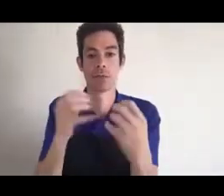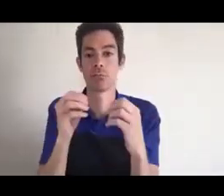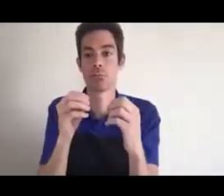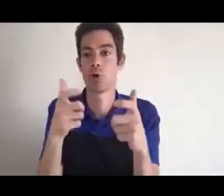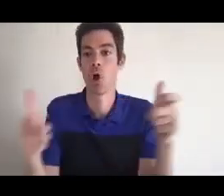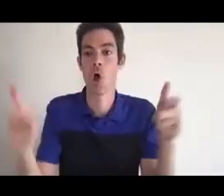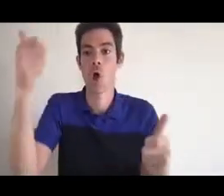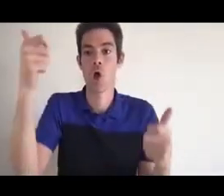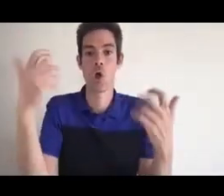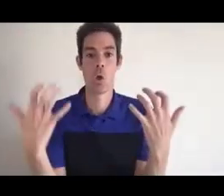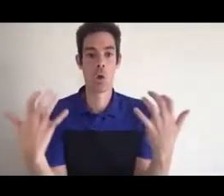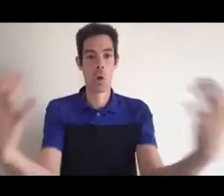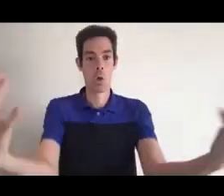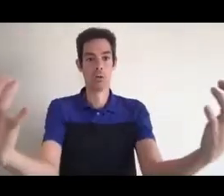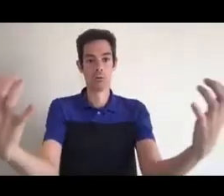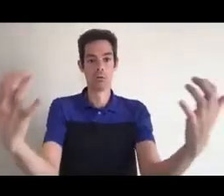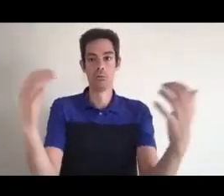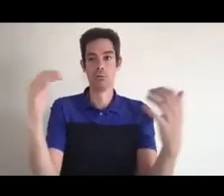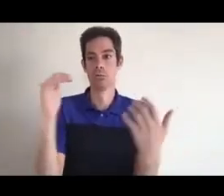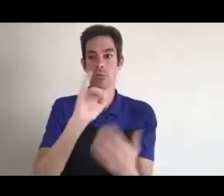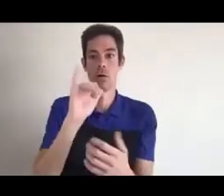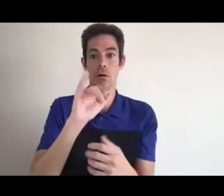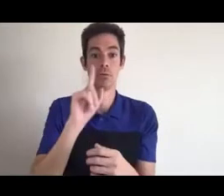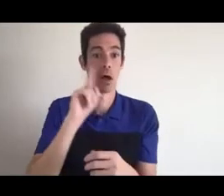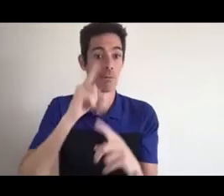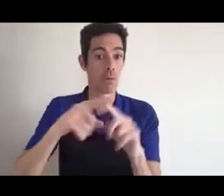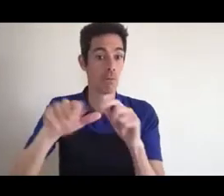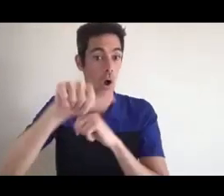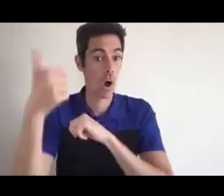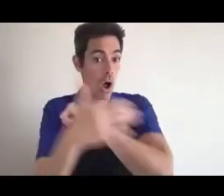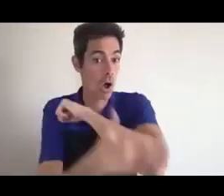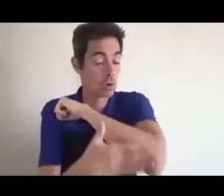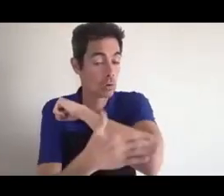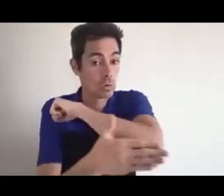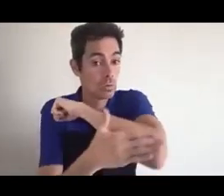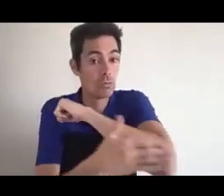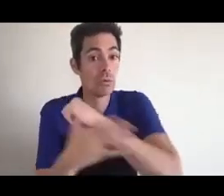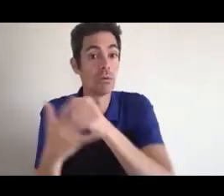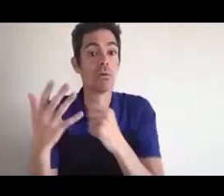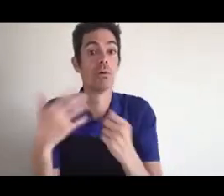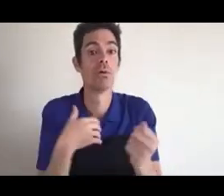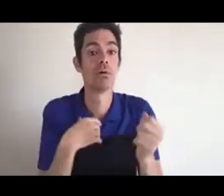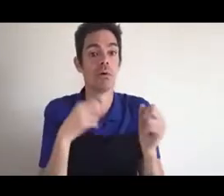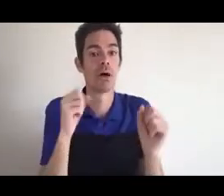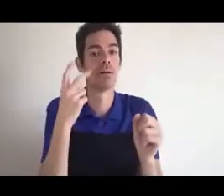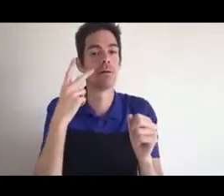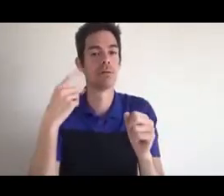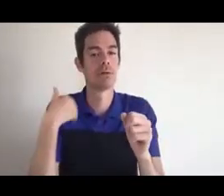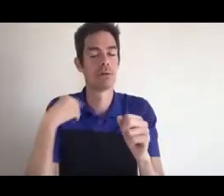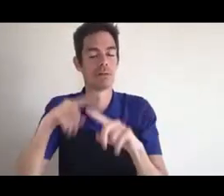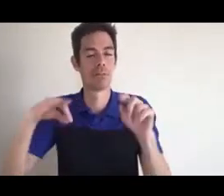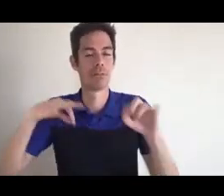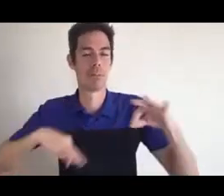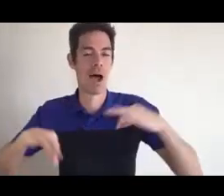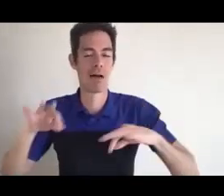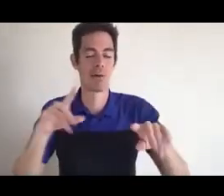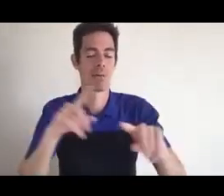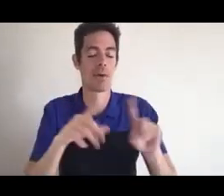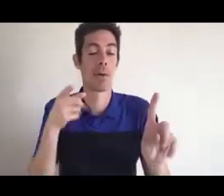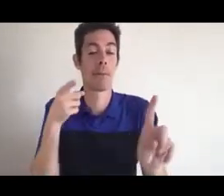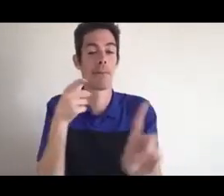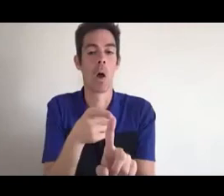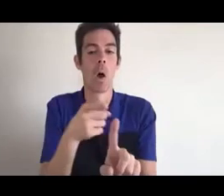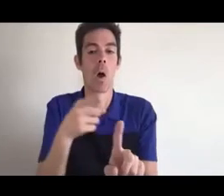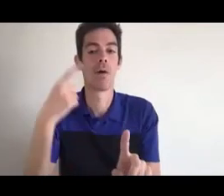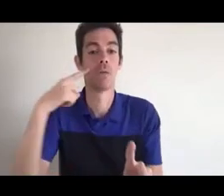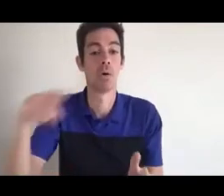think there's signs that fit kind of a larger audience for that, people from other countries using different sign language. So